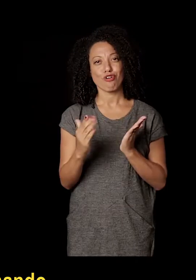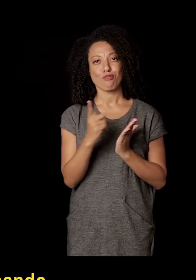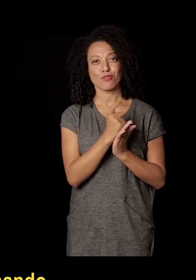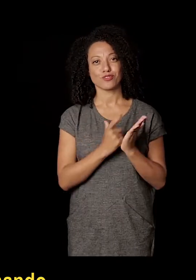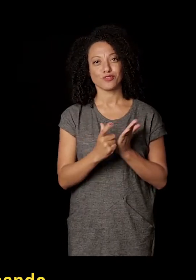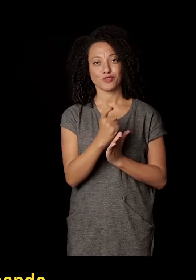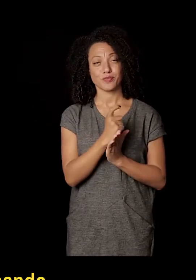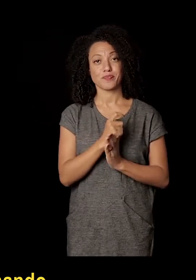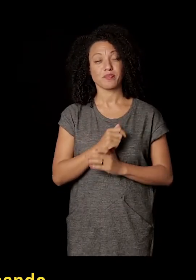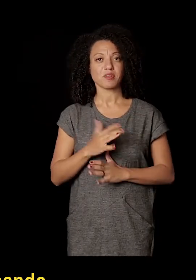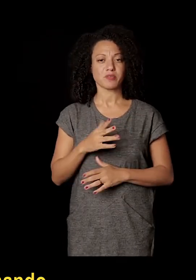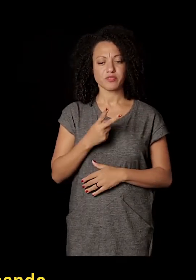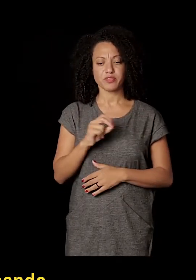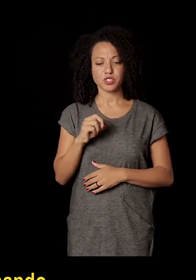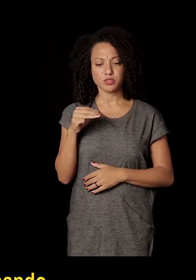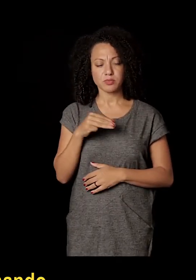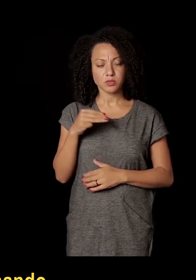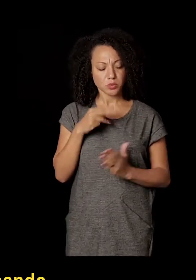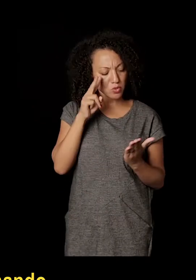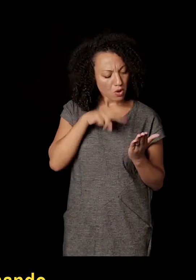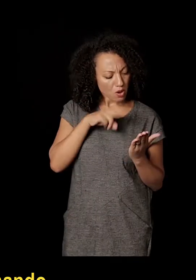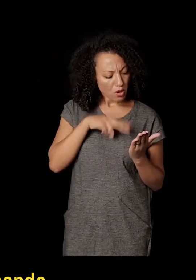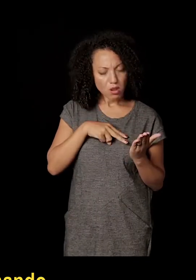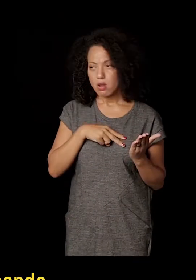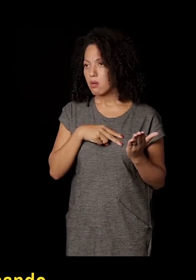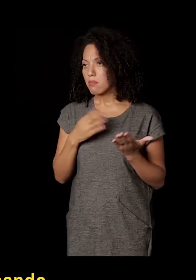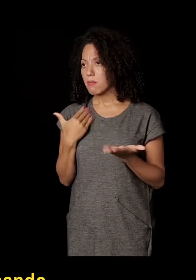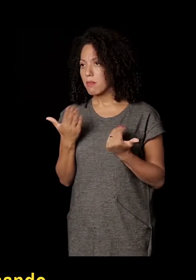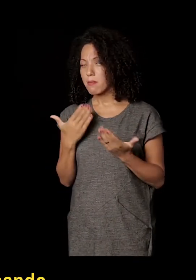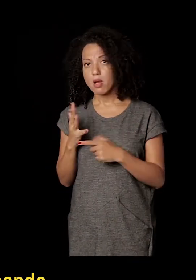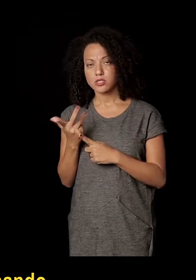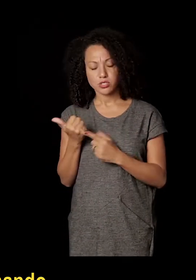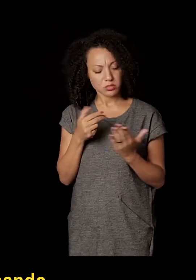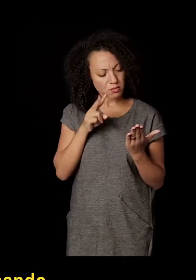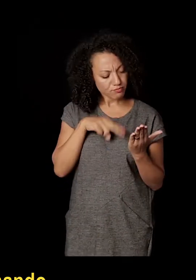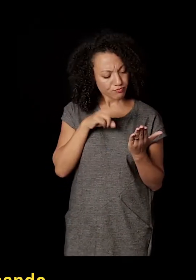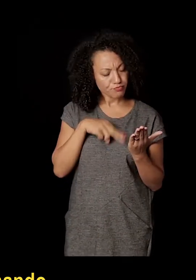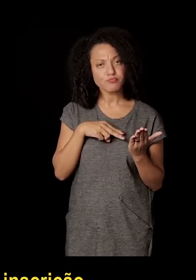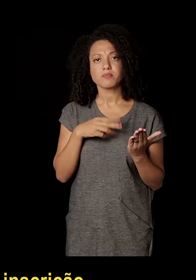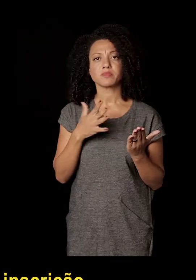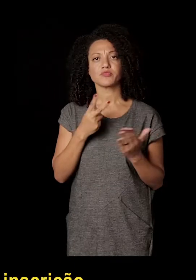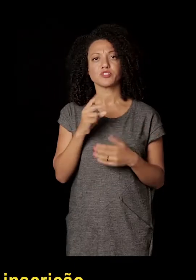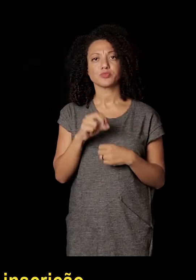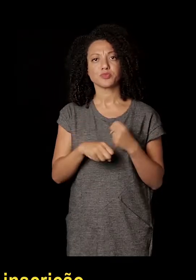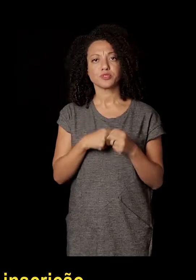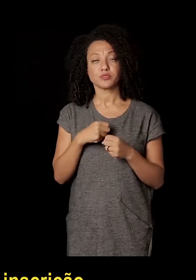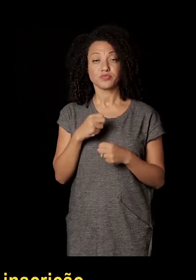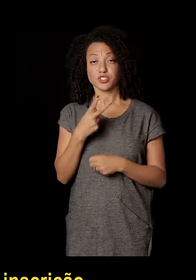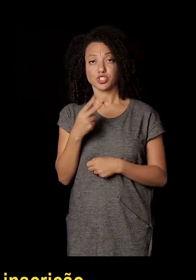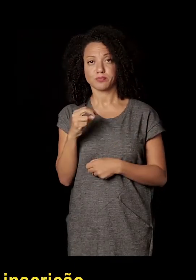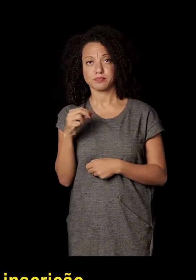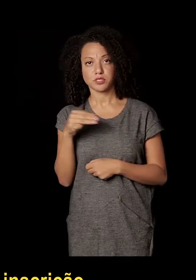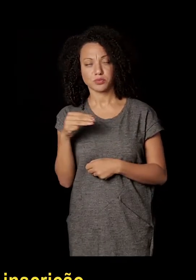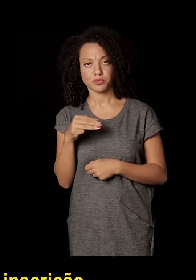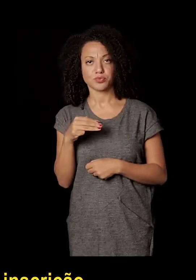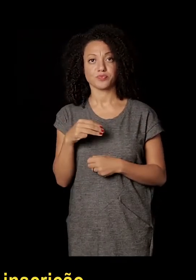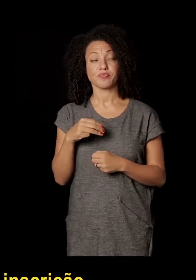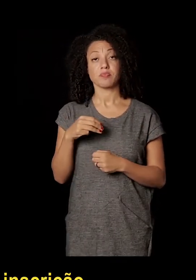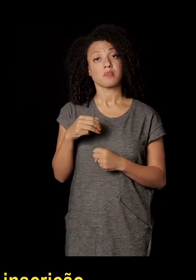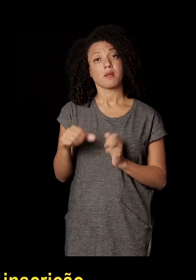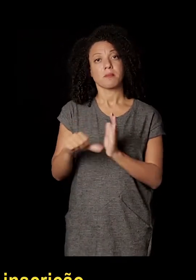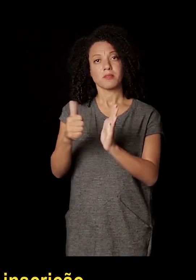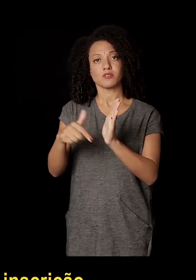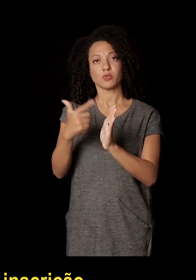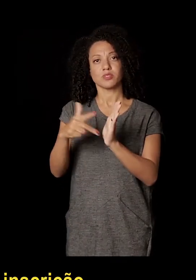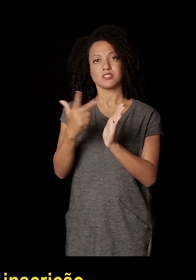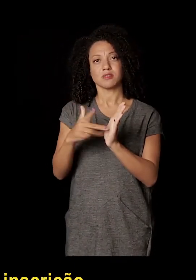they spend 20 minutes looking and talking to artists who register